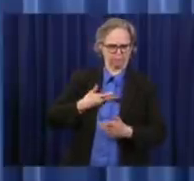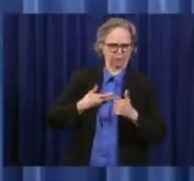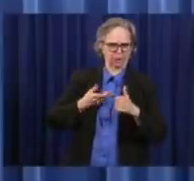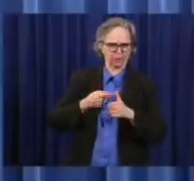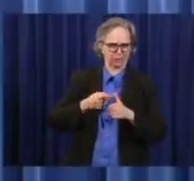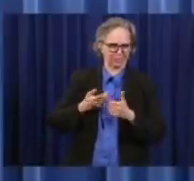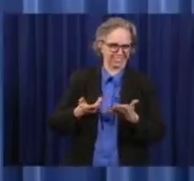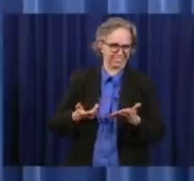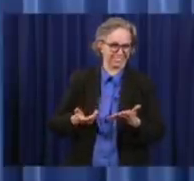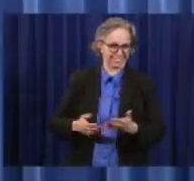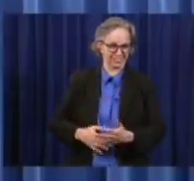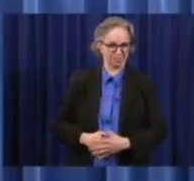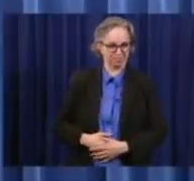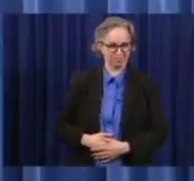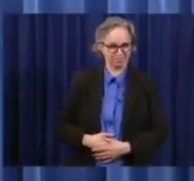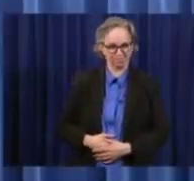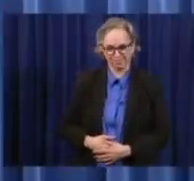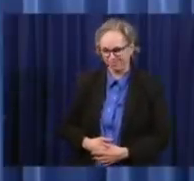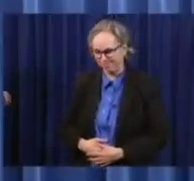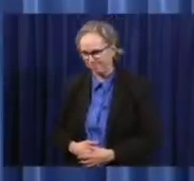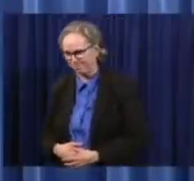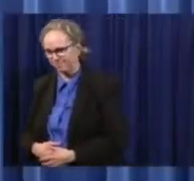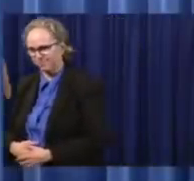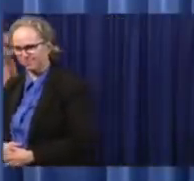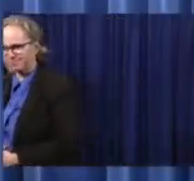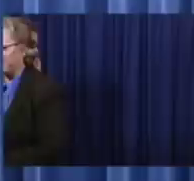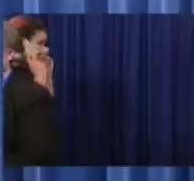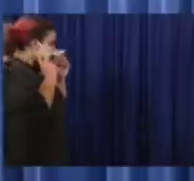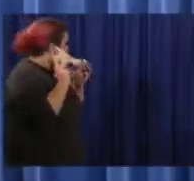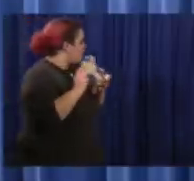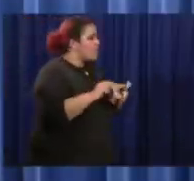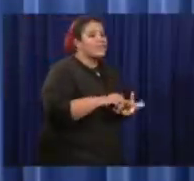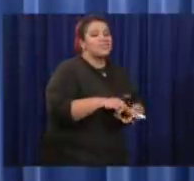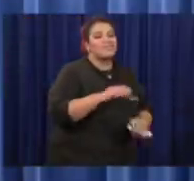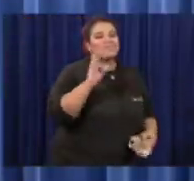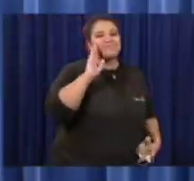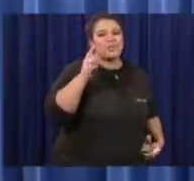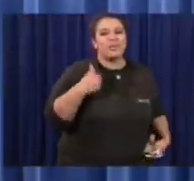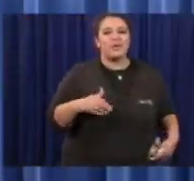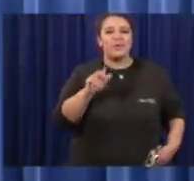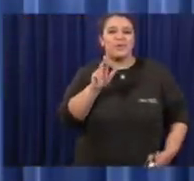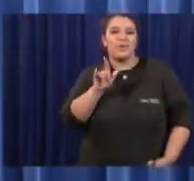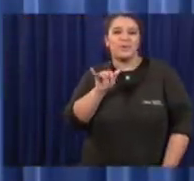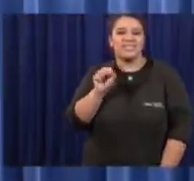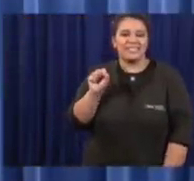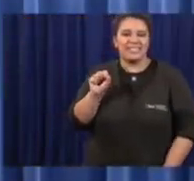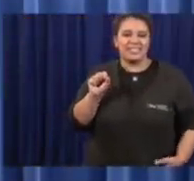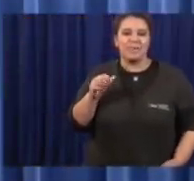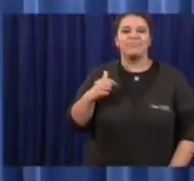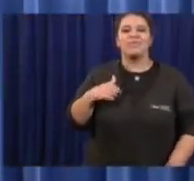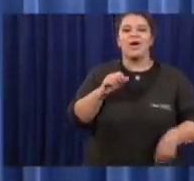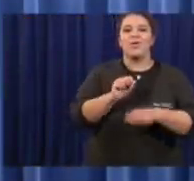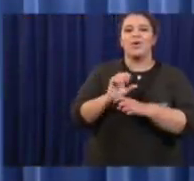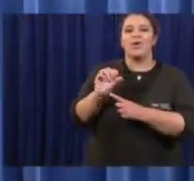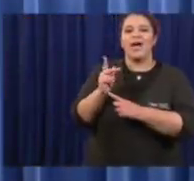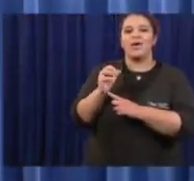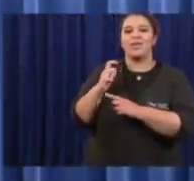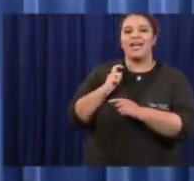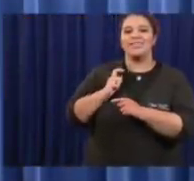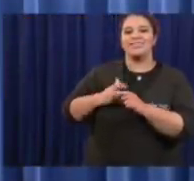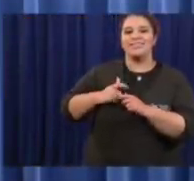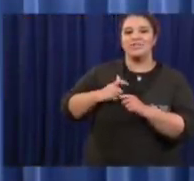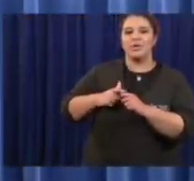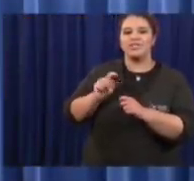Hello, Governor. This is Luis Gil with the Ohio Latino TV. This question is about churches. The churches